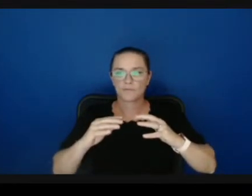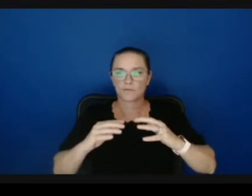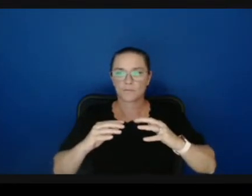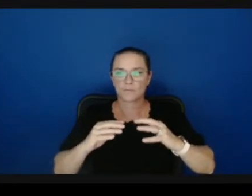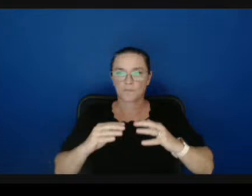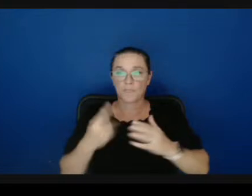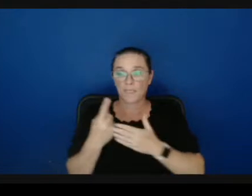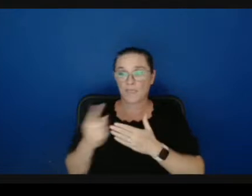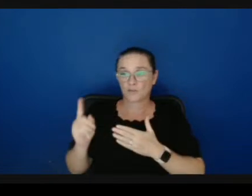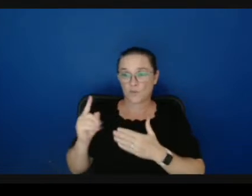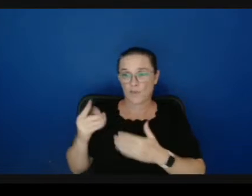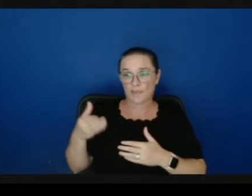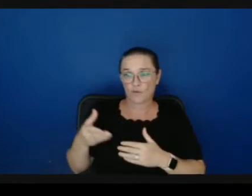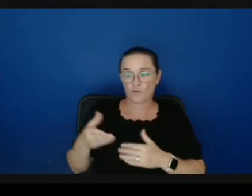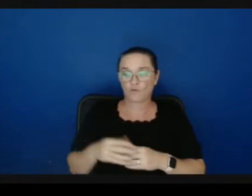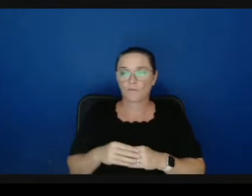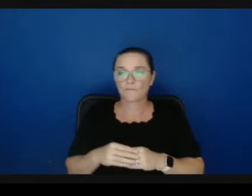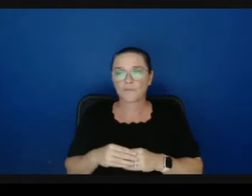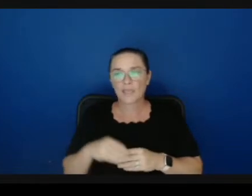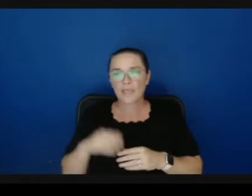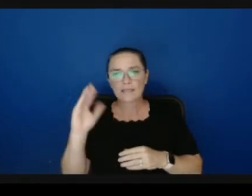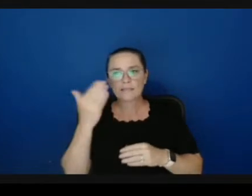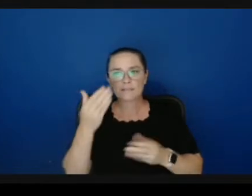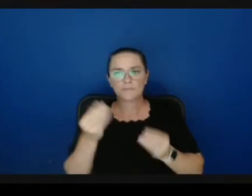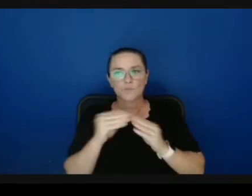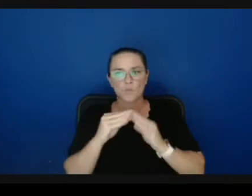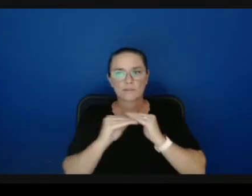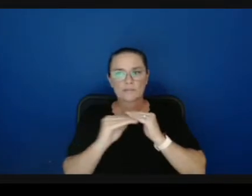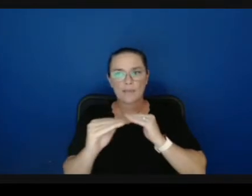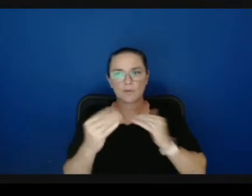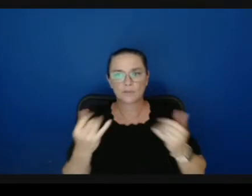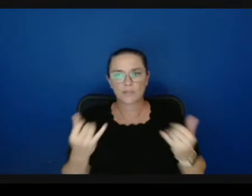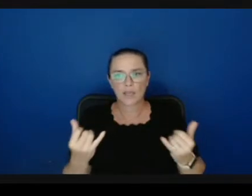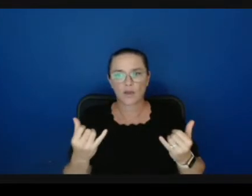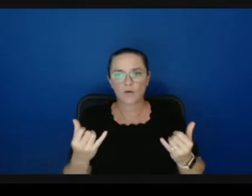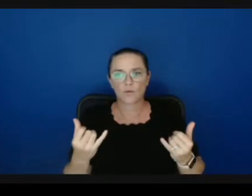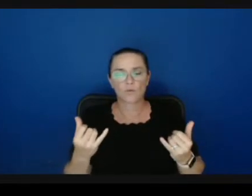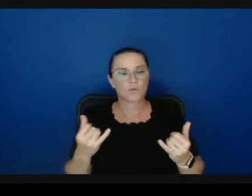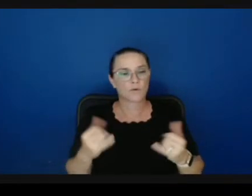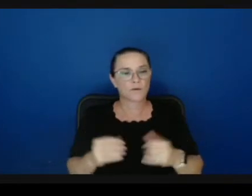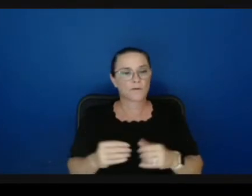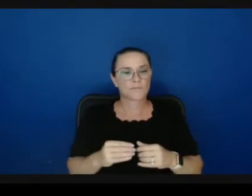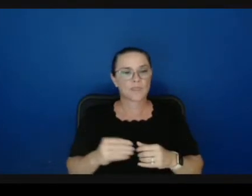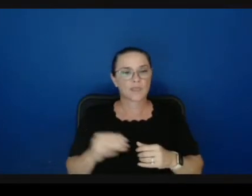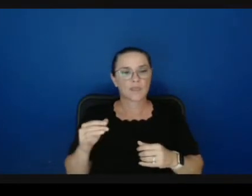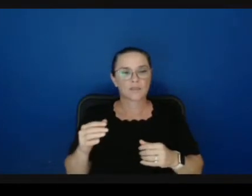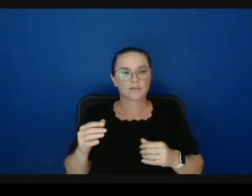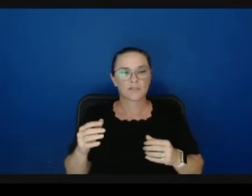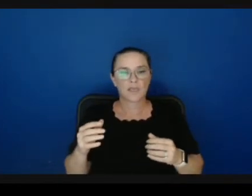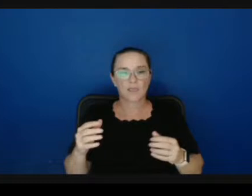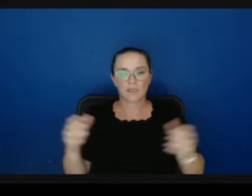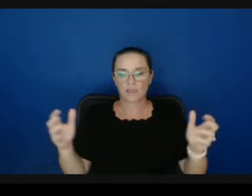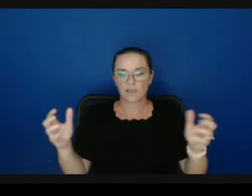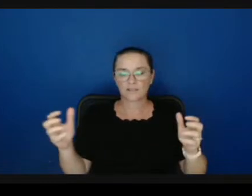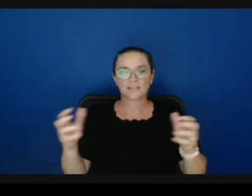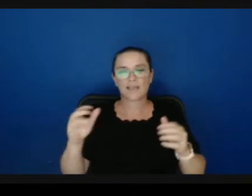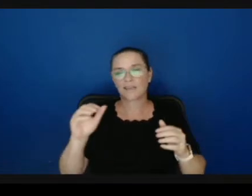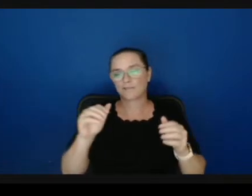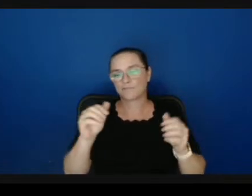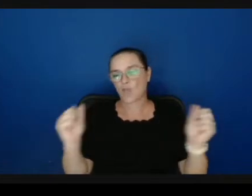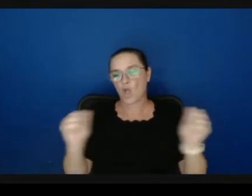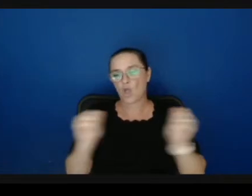last week there. So it seems to have stabilized a little bit now. It's a little bit of the opposite pattern, right? It's like an accordion. When one side moves this way, the other one's the